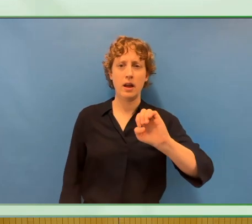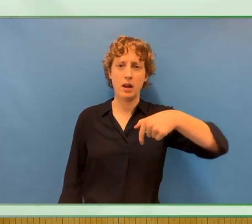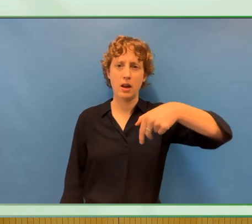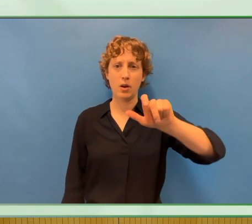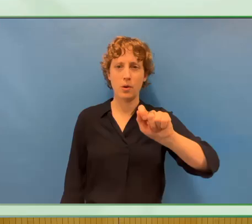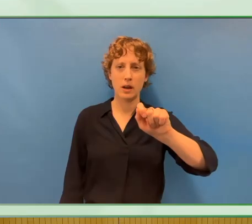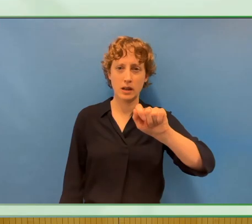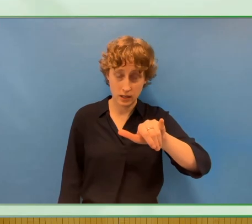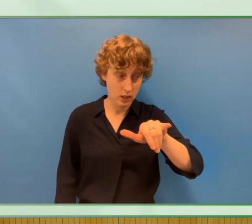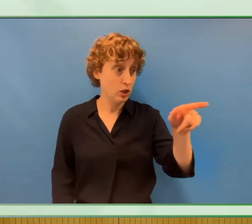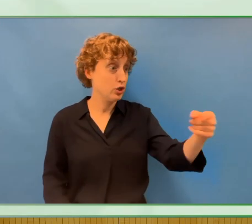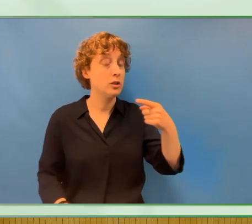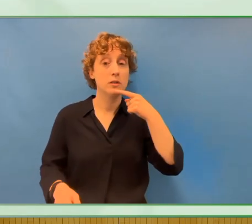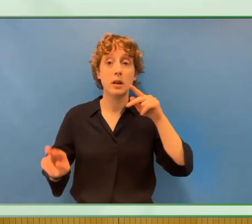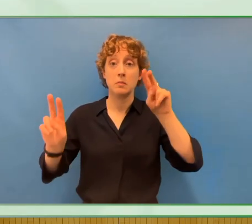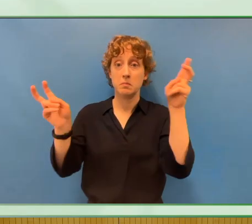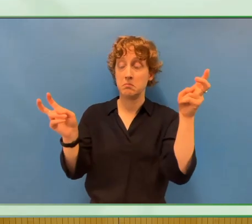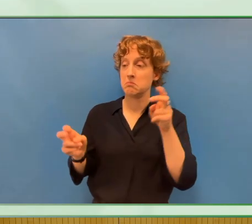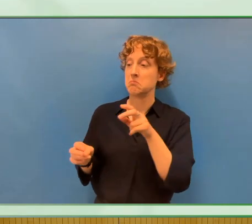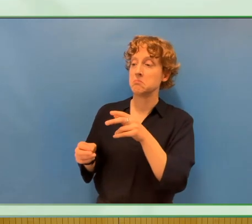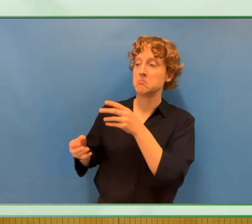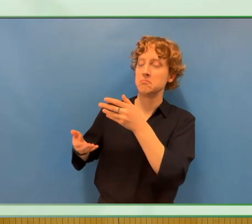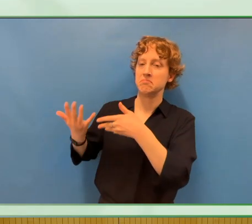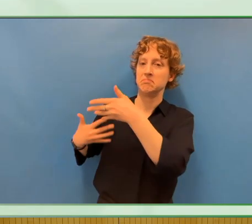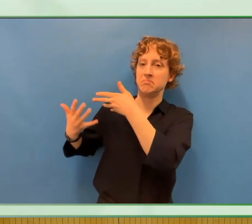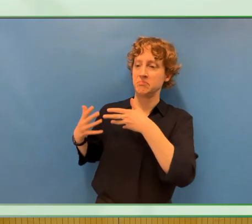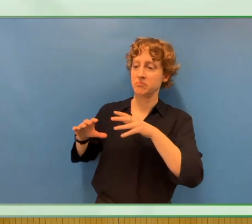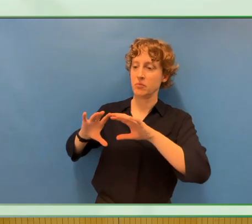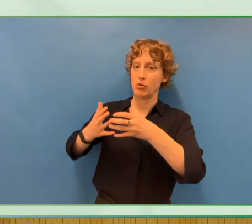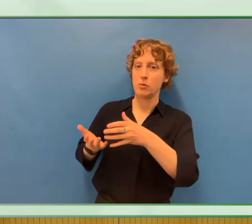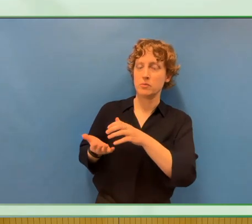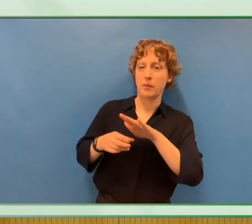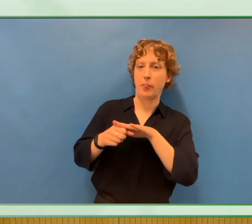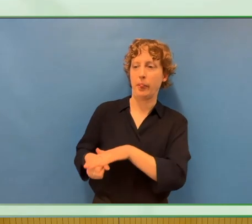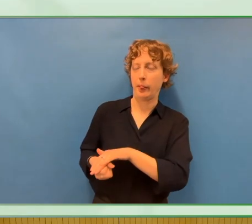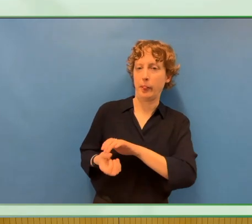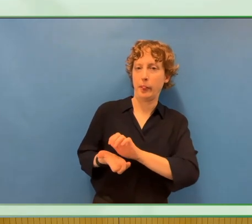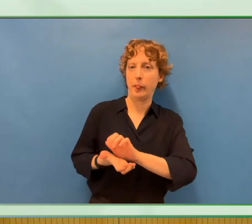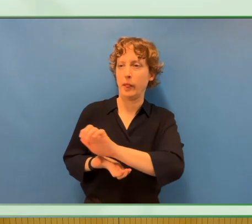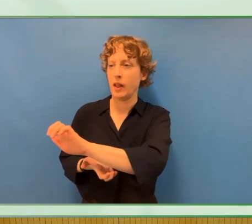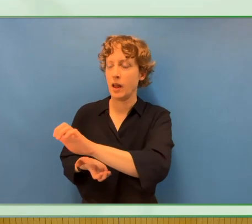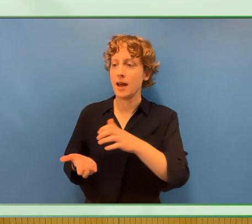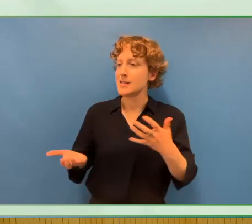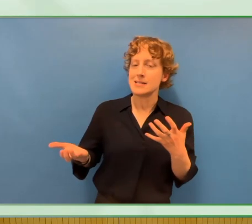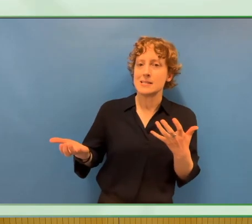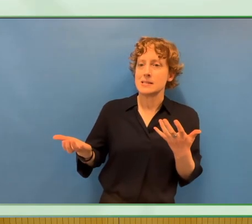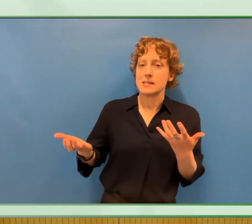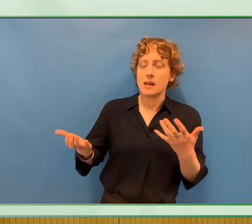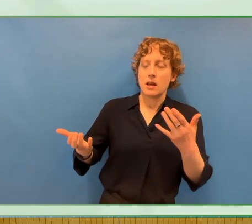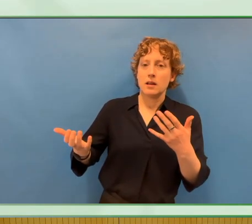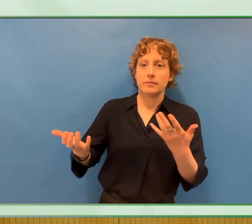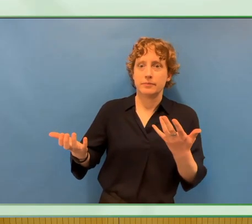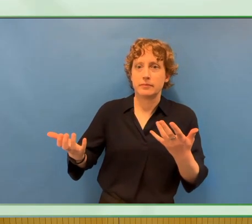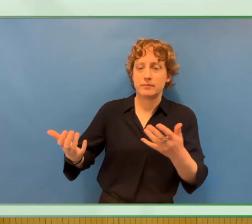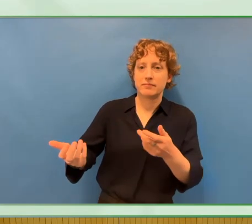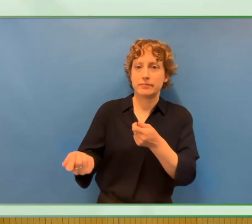That's because it comes out of the American tradition. The word diversity comes out of the American tradition, right? Affirmative action and slavery and all of that.